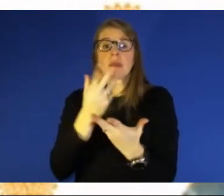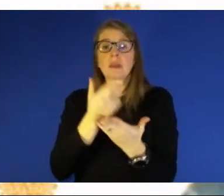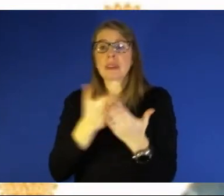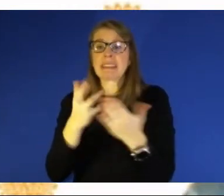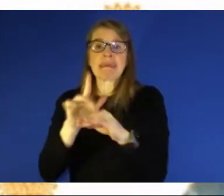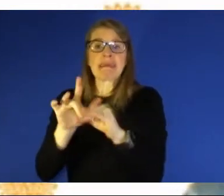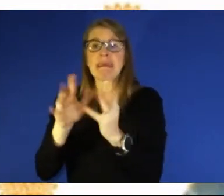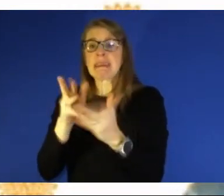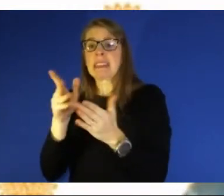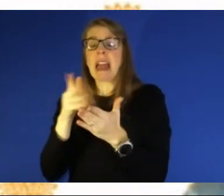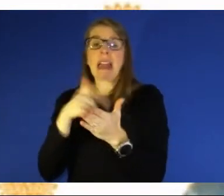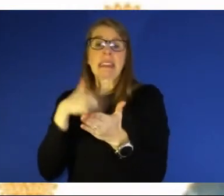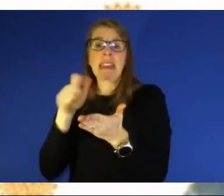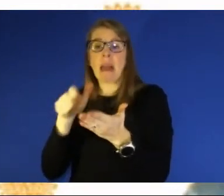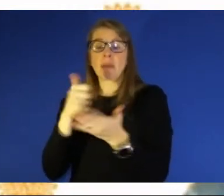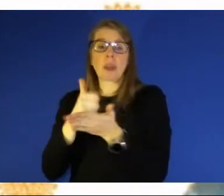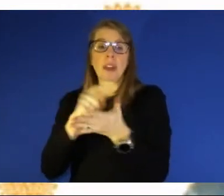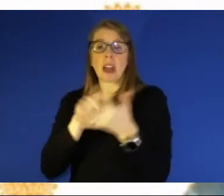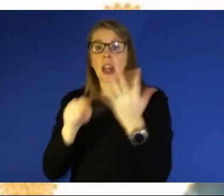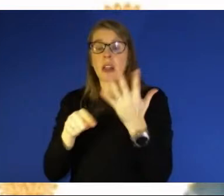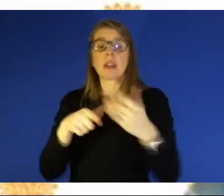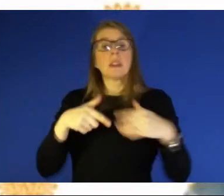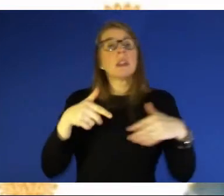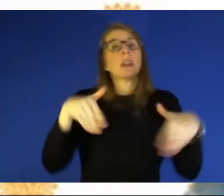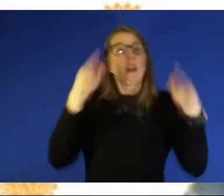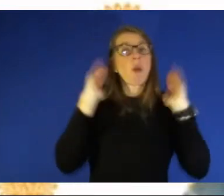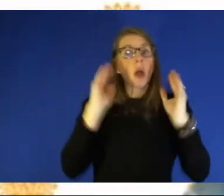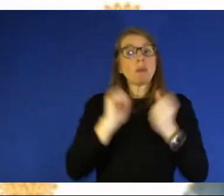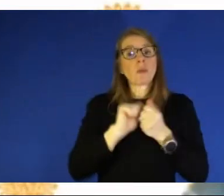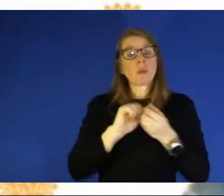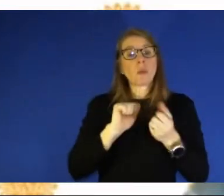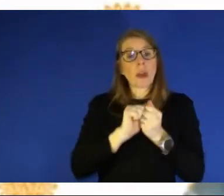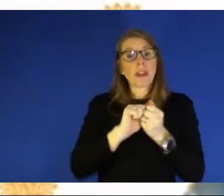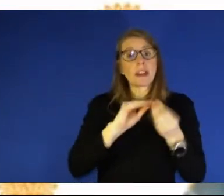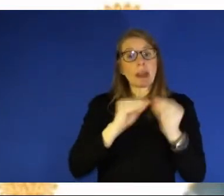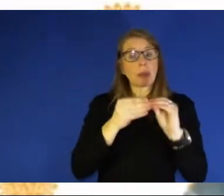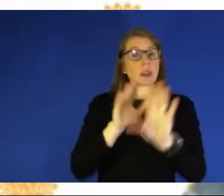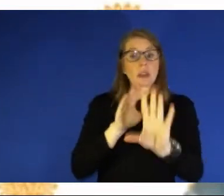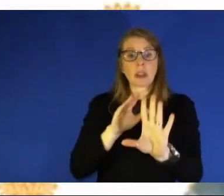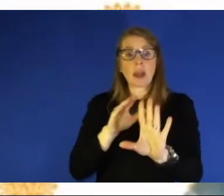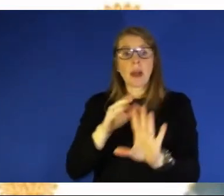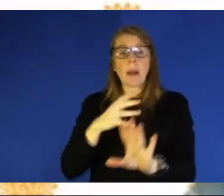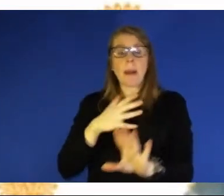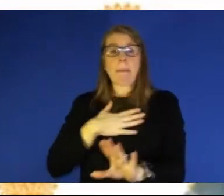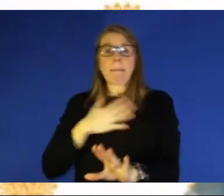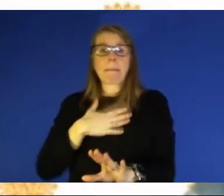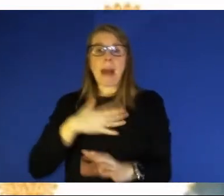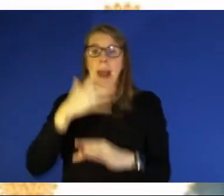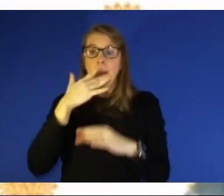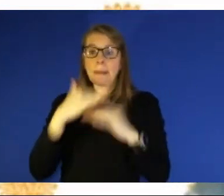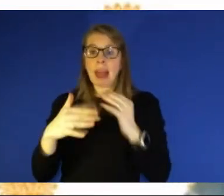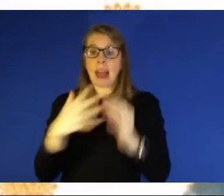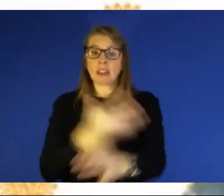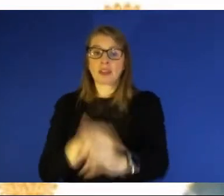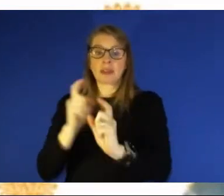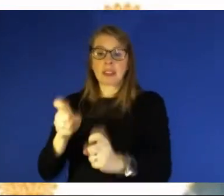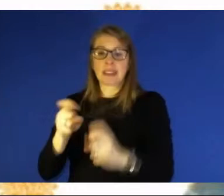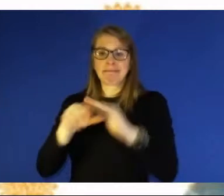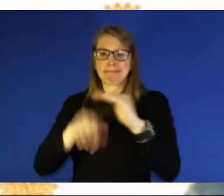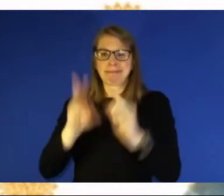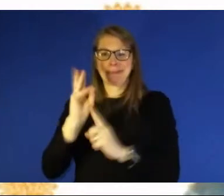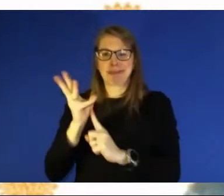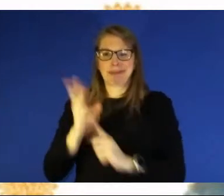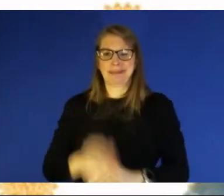overwhelmed by the numbers. The numbers are overwhelming, but my last blood donation took less than 6 minutes, and it only